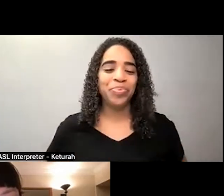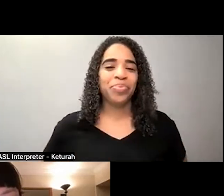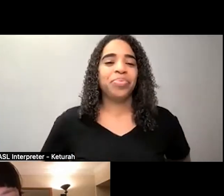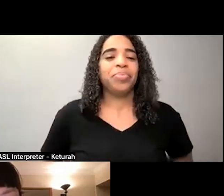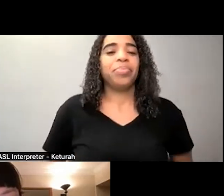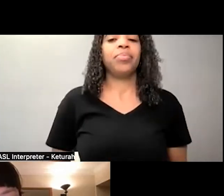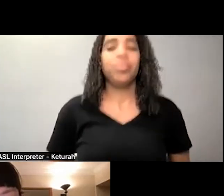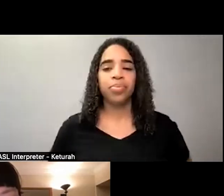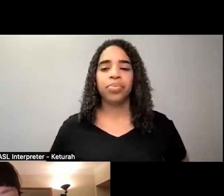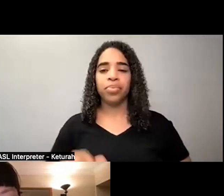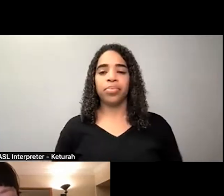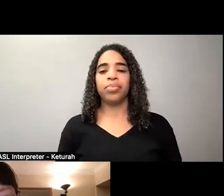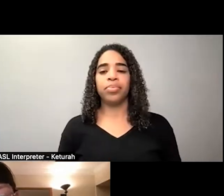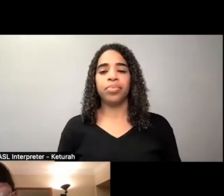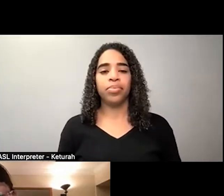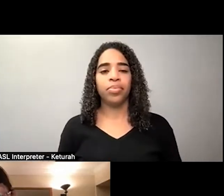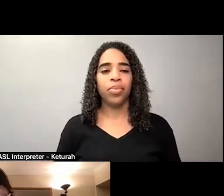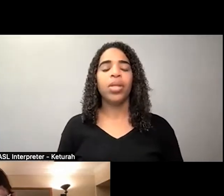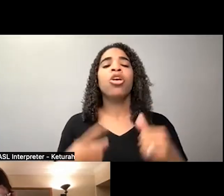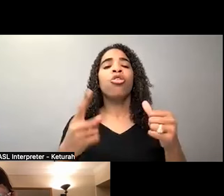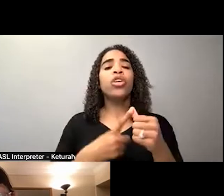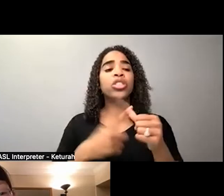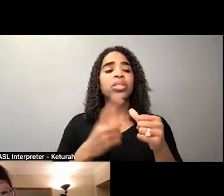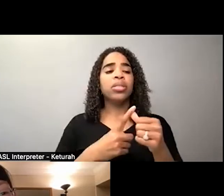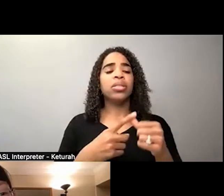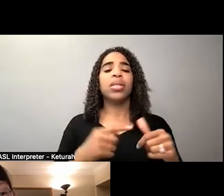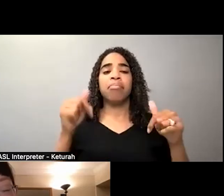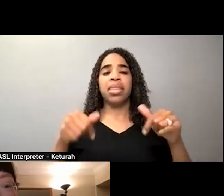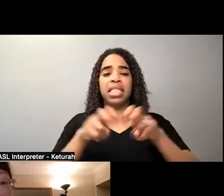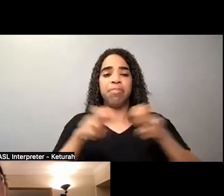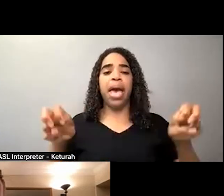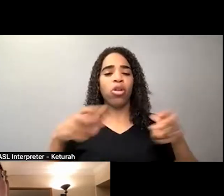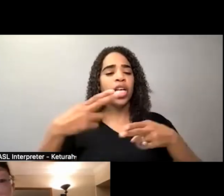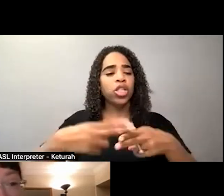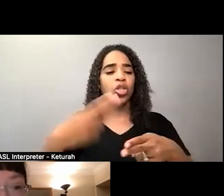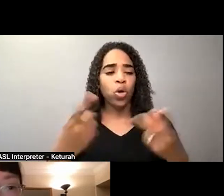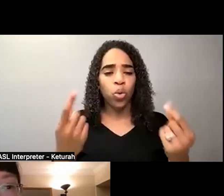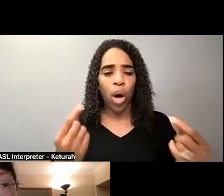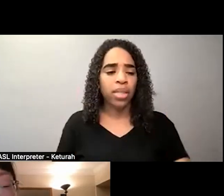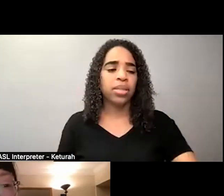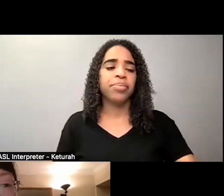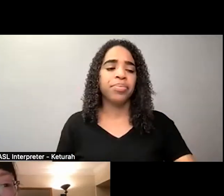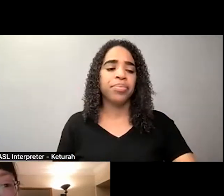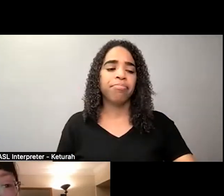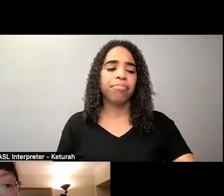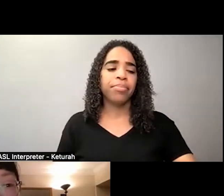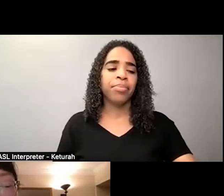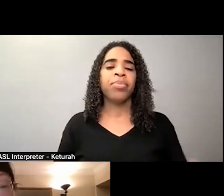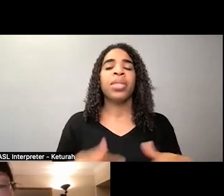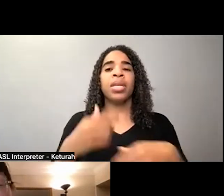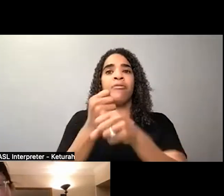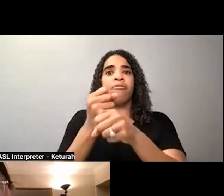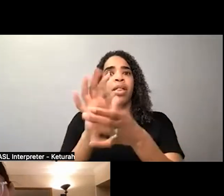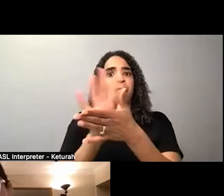Rokhsareh, let's start with you. Or I should preface this by saying, you know, the panel is titled, subtitled Filmmakers Facing Crisis. And one of the things